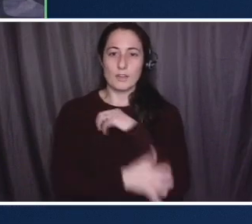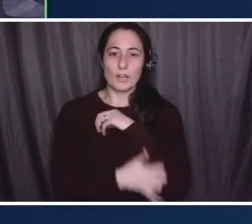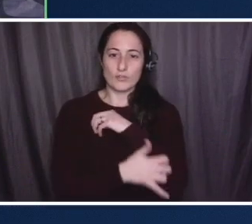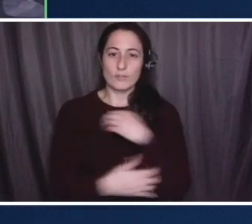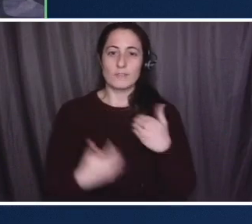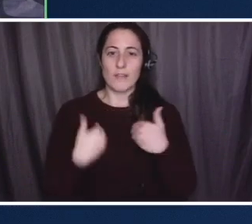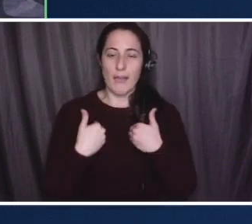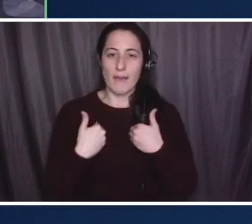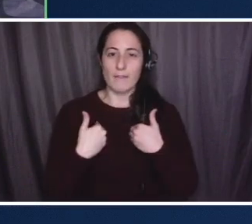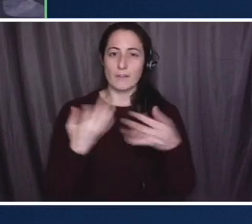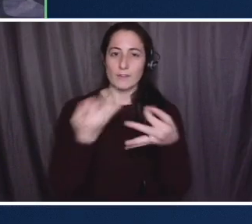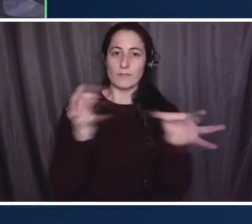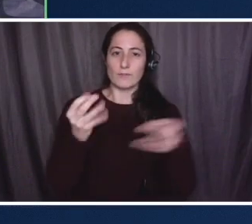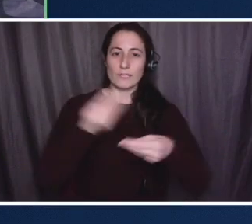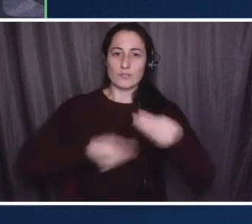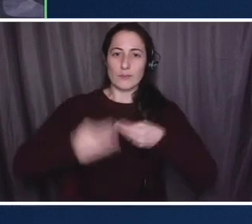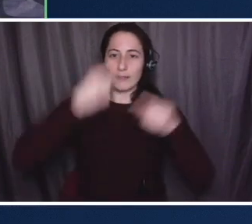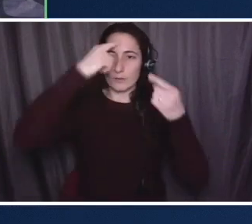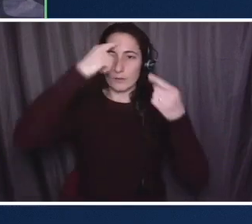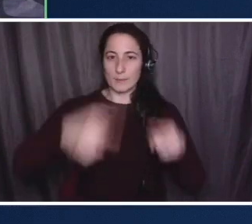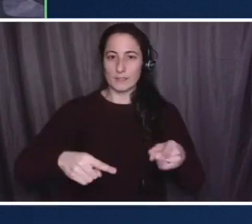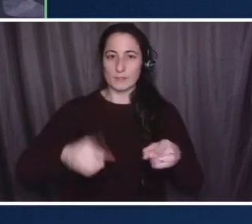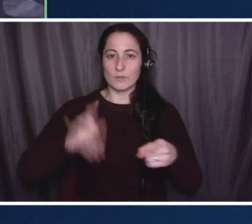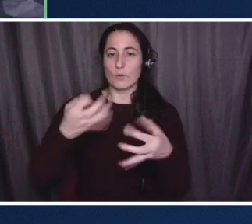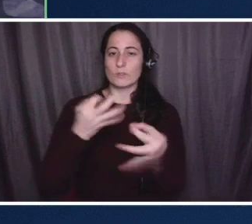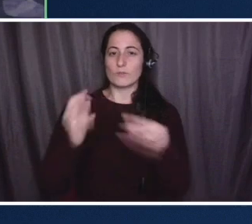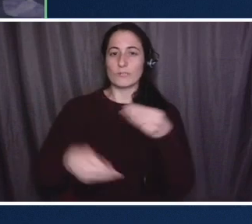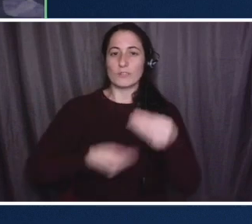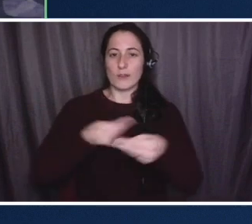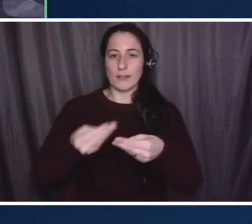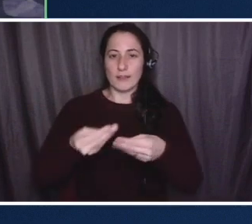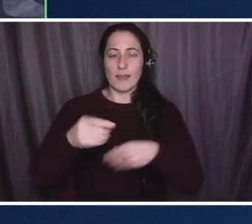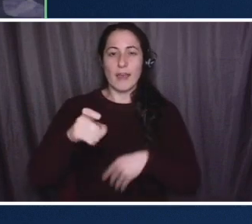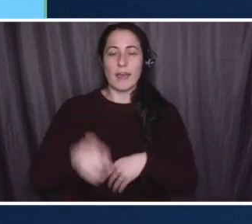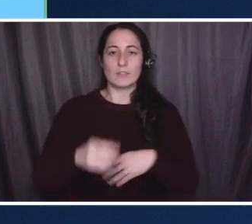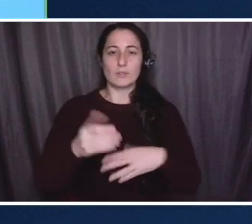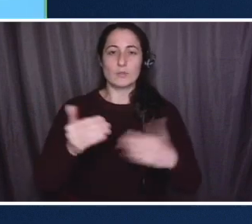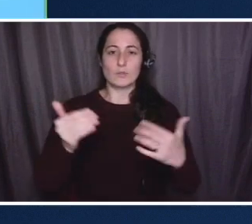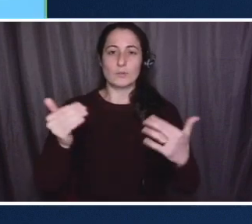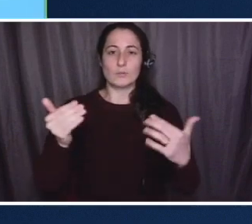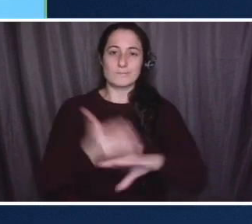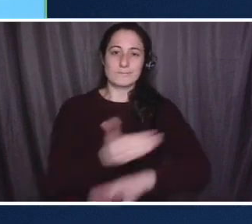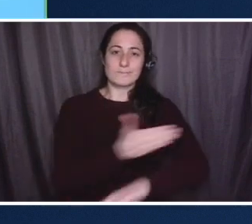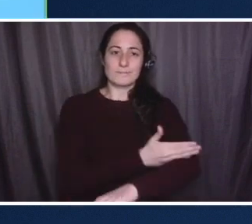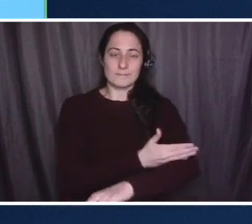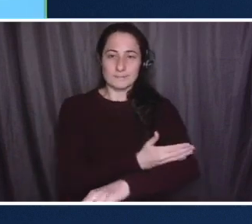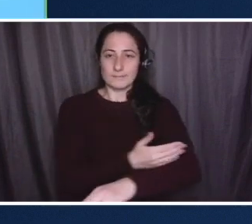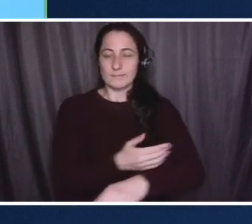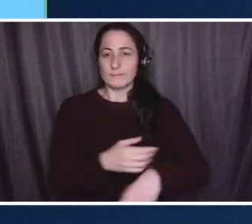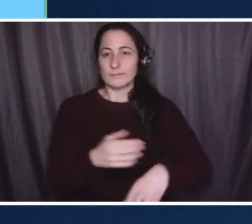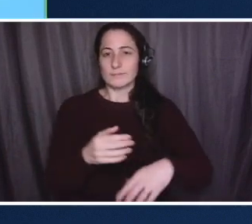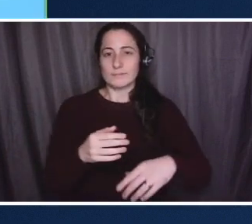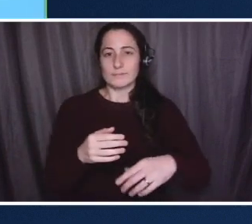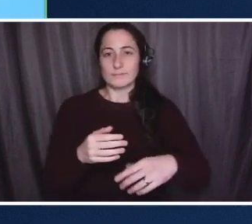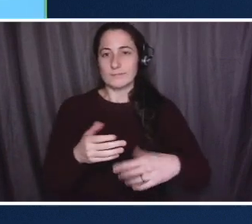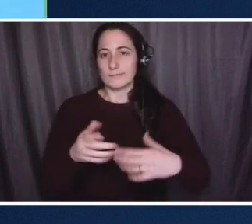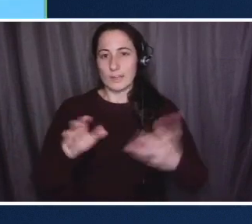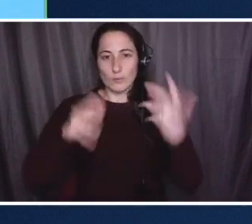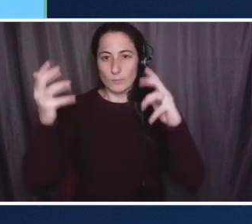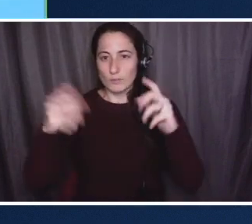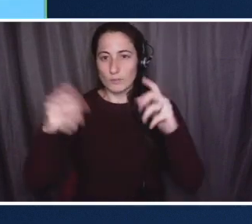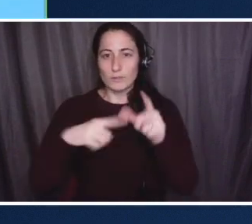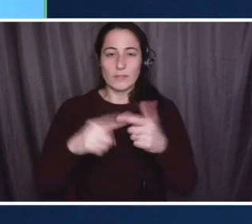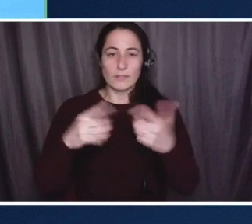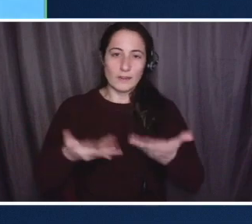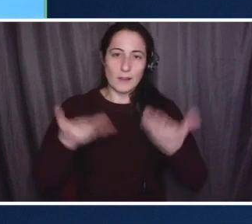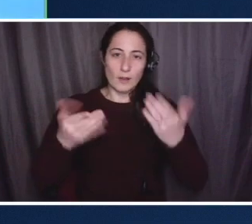I think that the free trade agreements need to enhance the provisions against corruption to promote the rule of law. And I